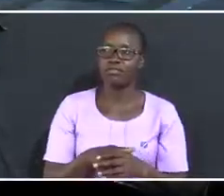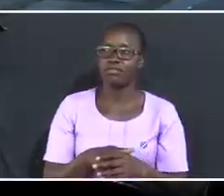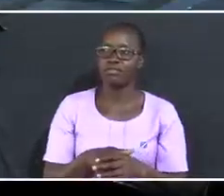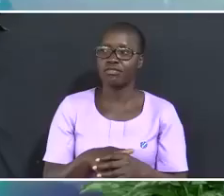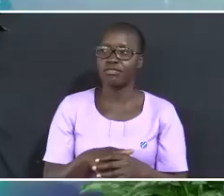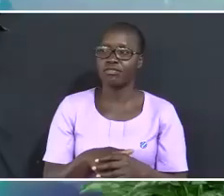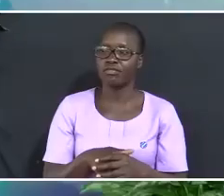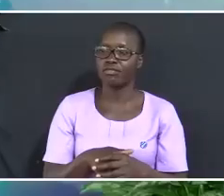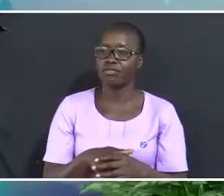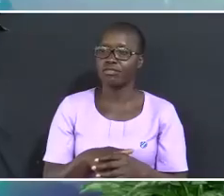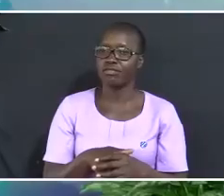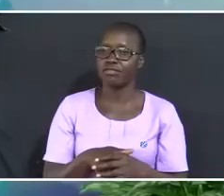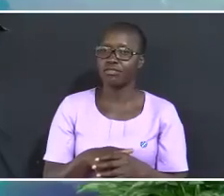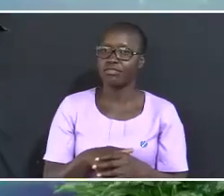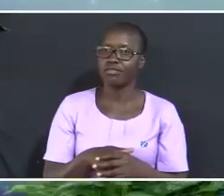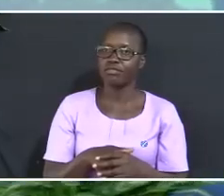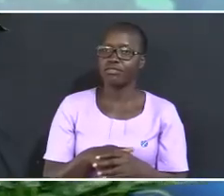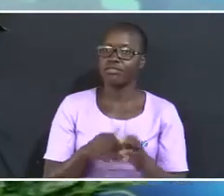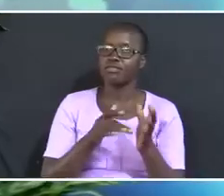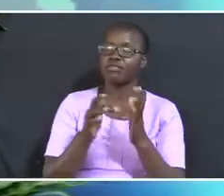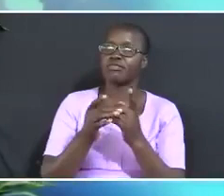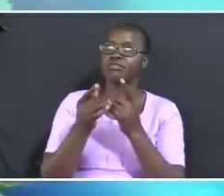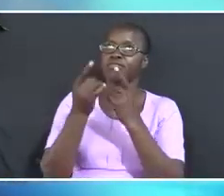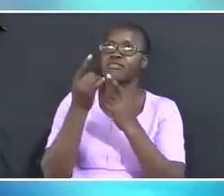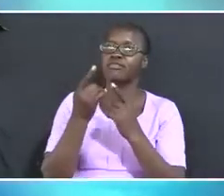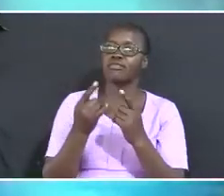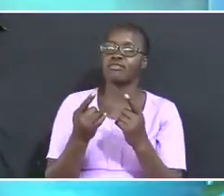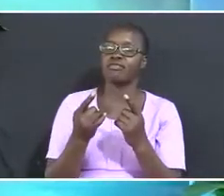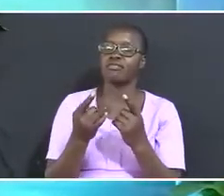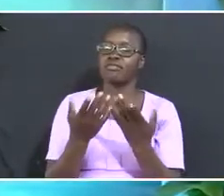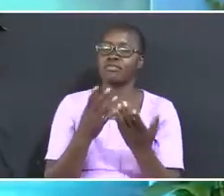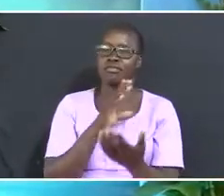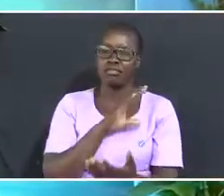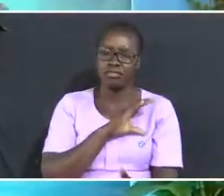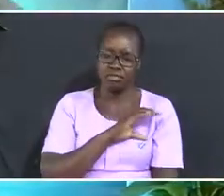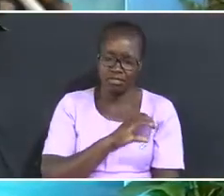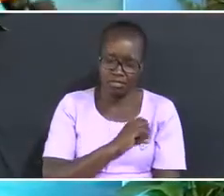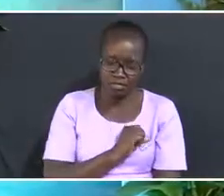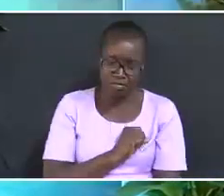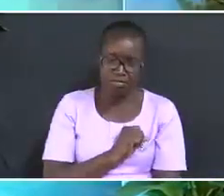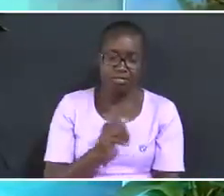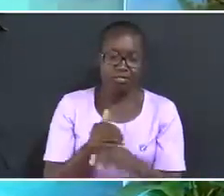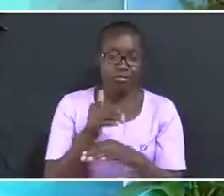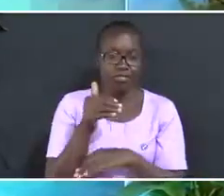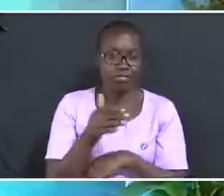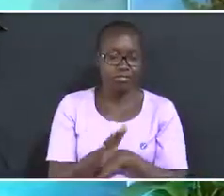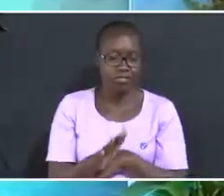This is the one which is going to determine how you are going to endure the external